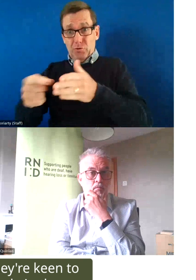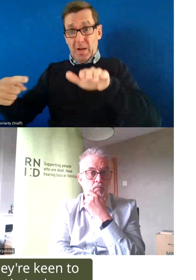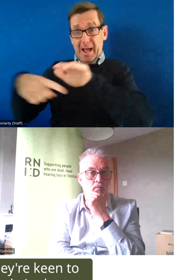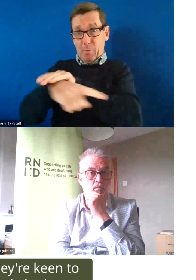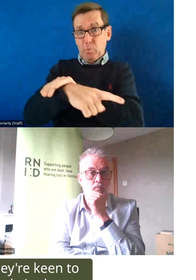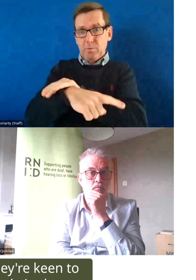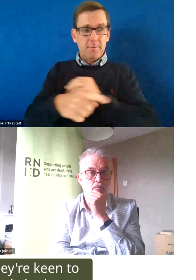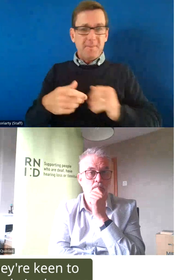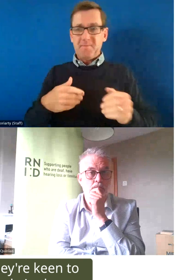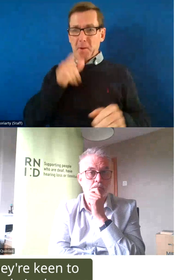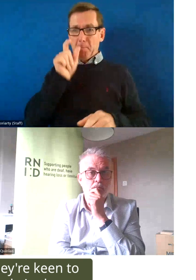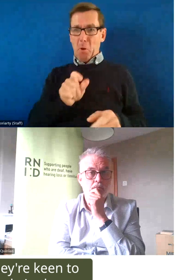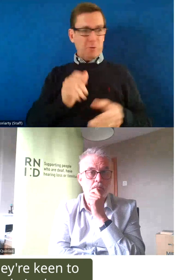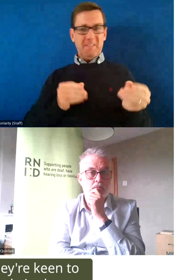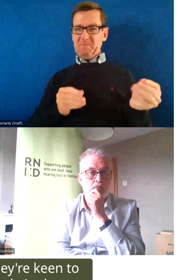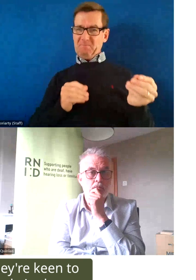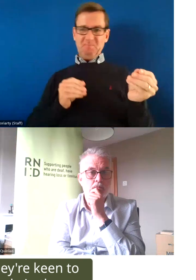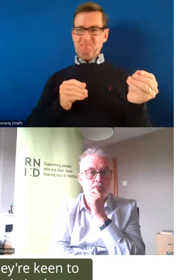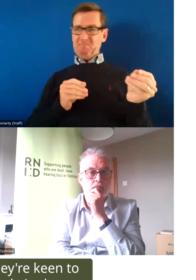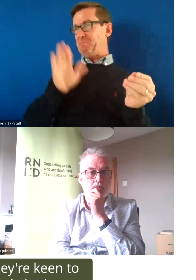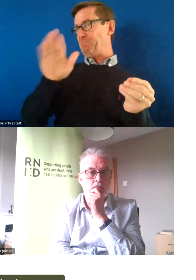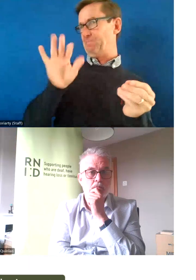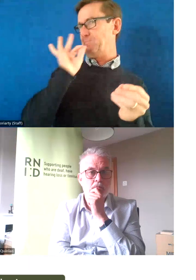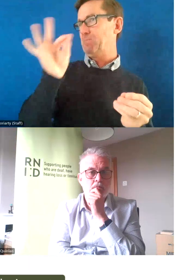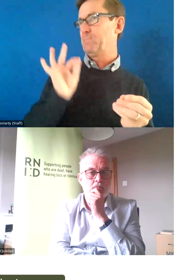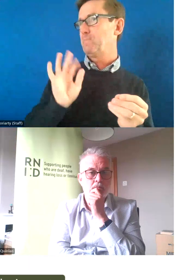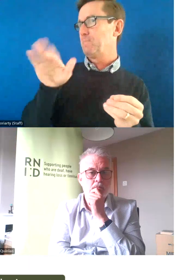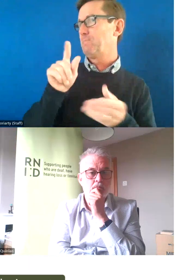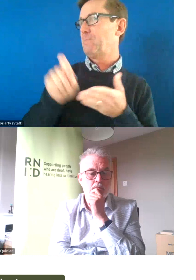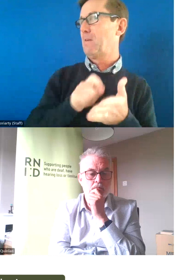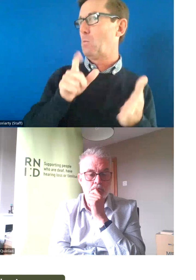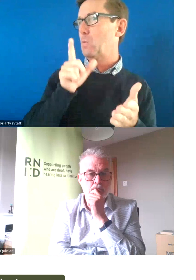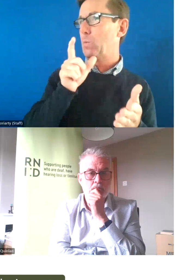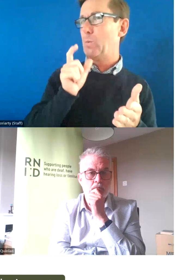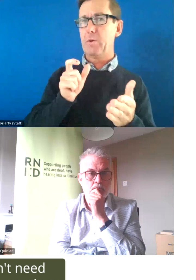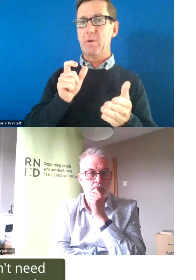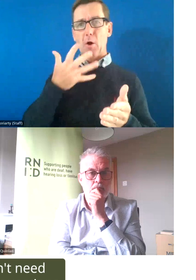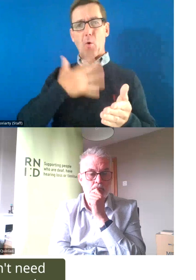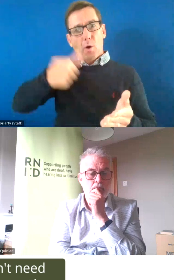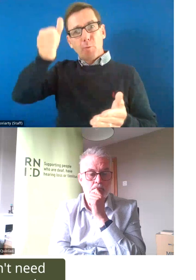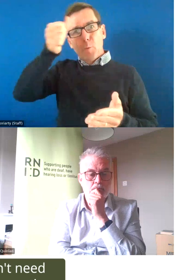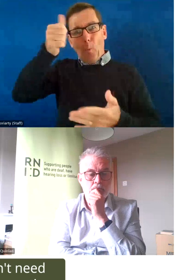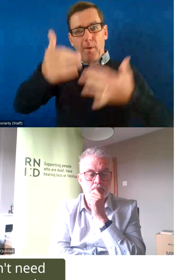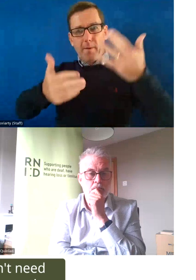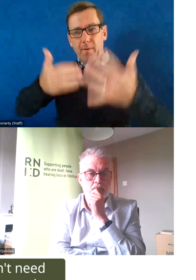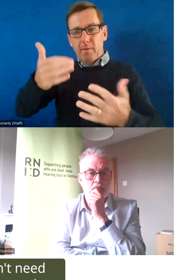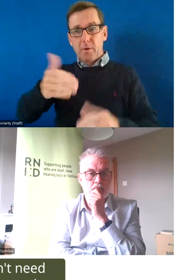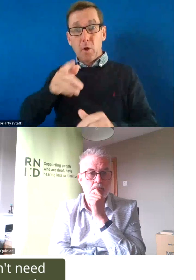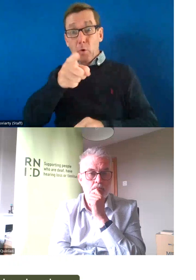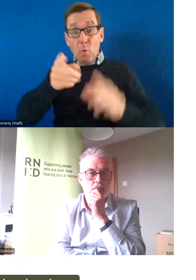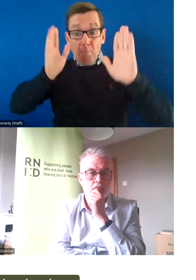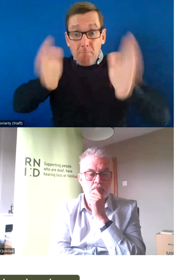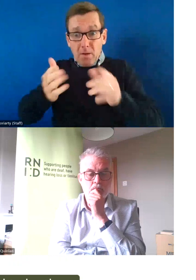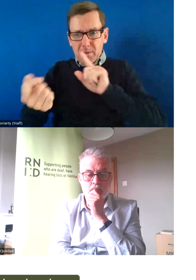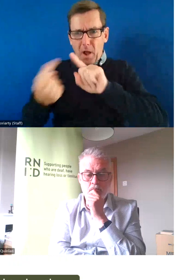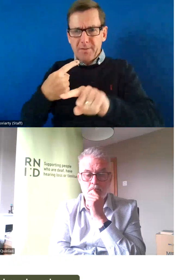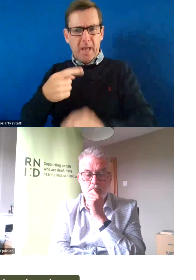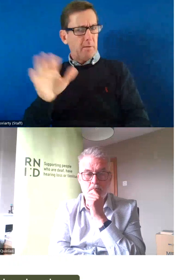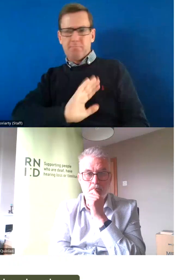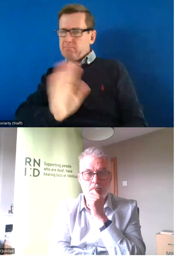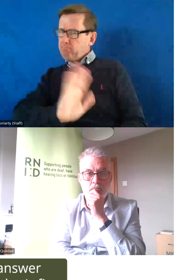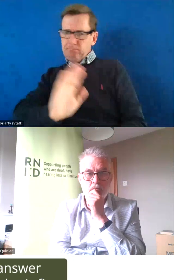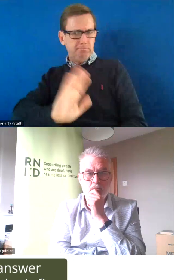They're keen to know how many people in the area have voted for their party. Now, you don't need to answer their questions, but they're